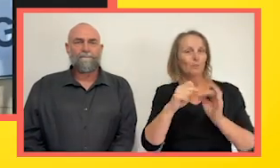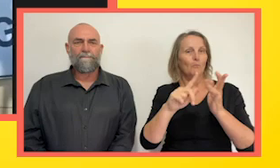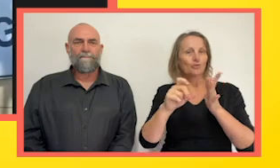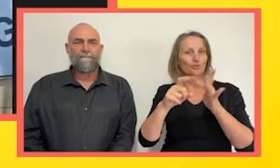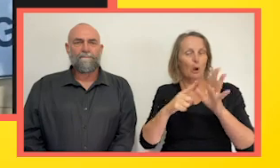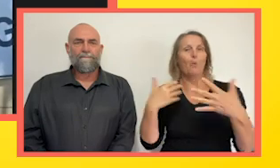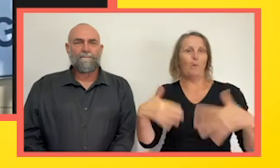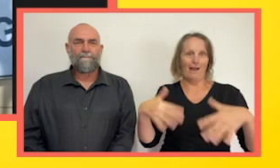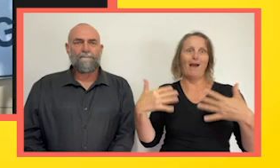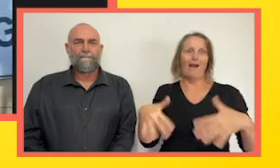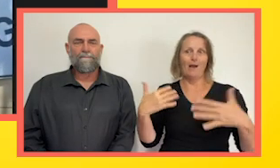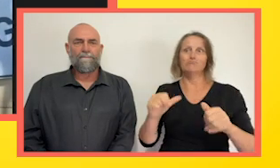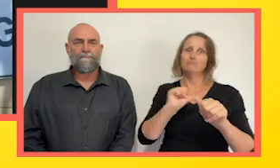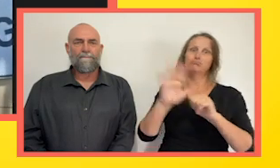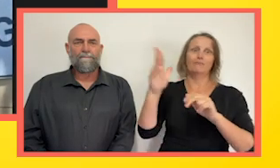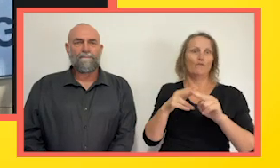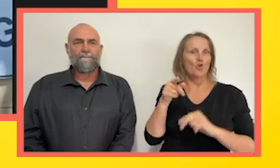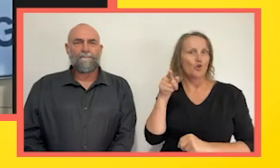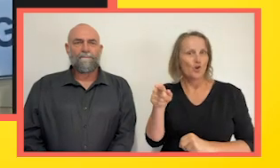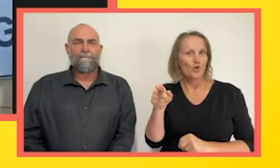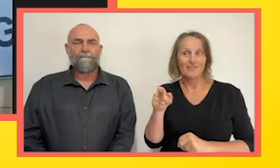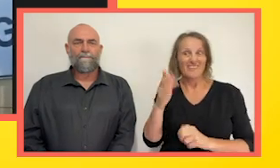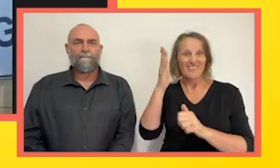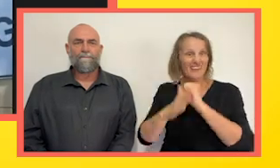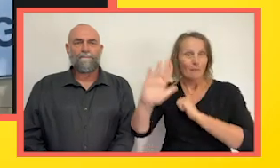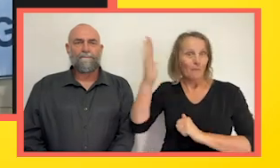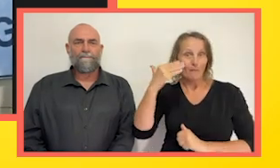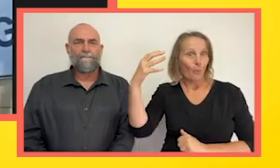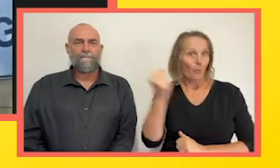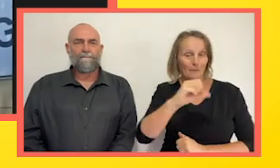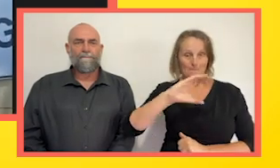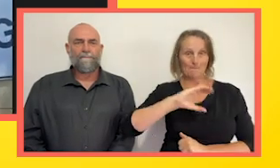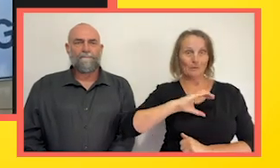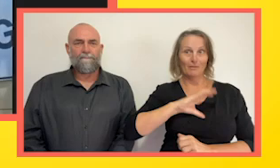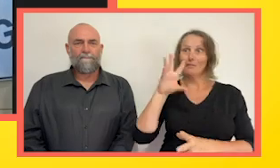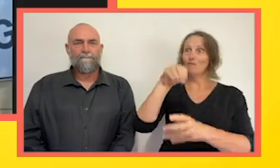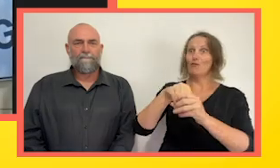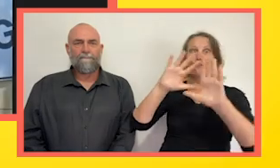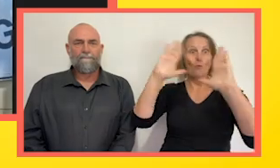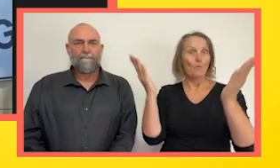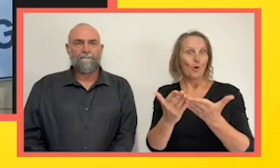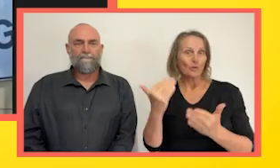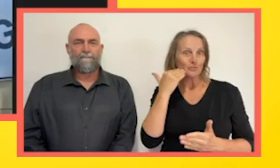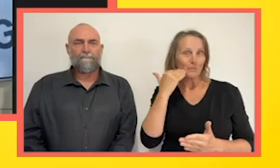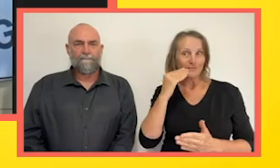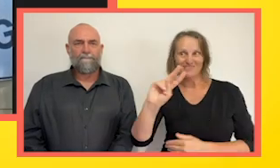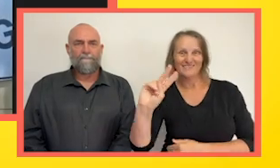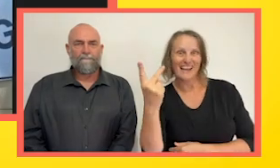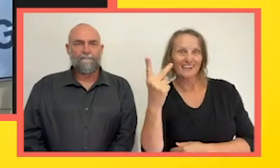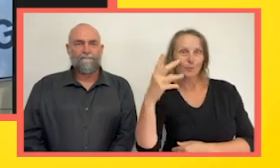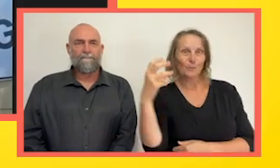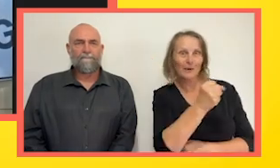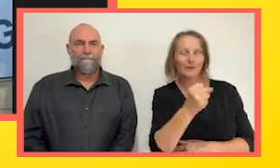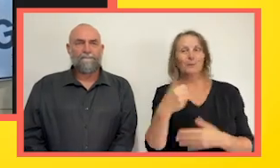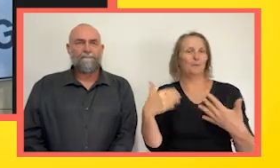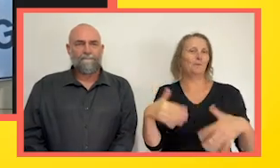massive, massive achievement for her. She'd never won a medal before that, so to go to the Worlds, the biggest event outside of the Paralympic Games, and